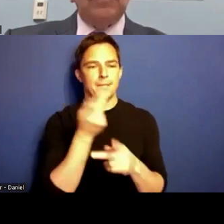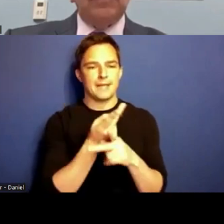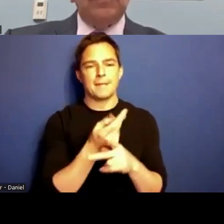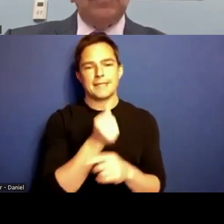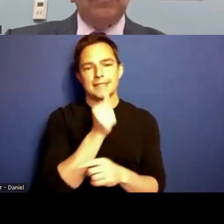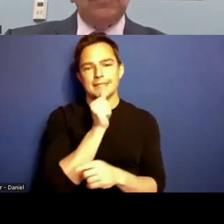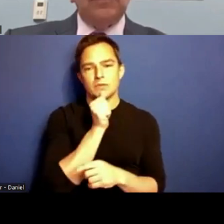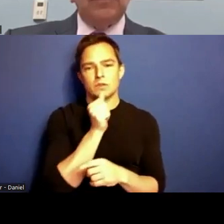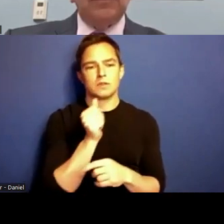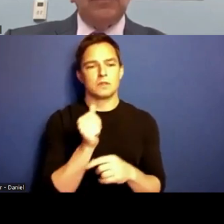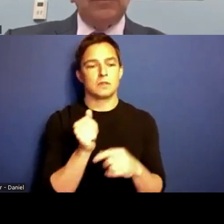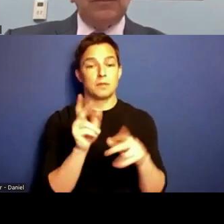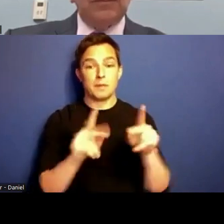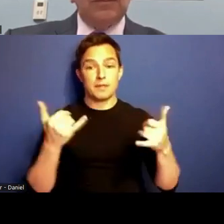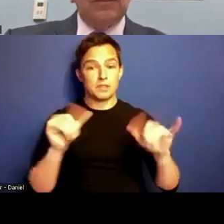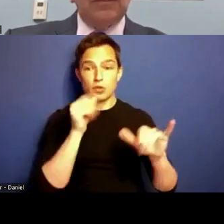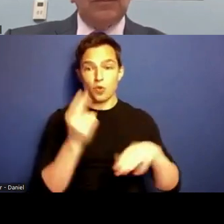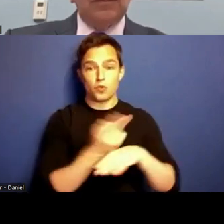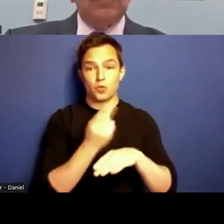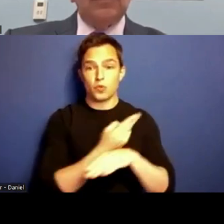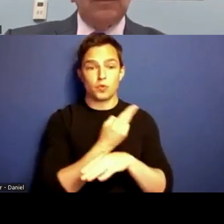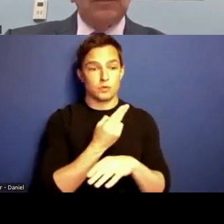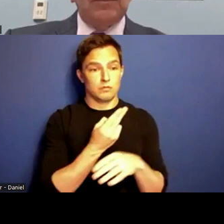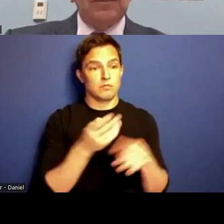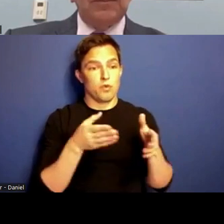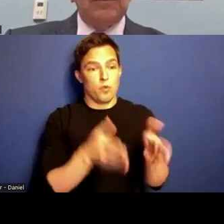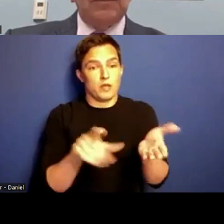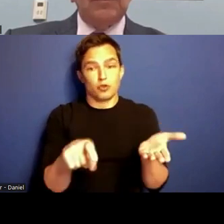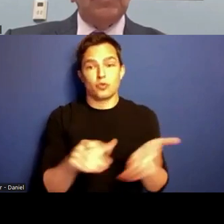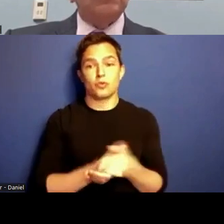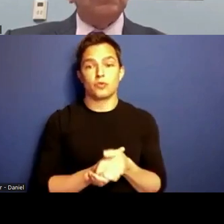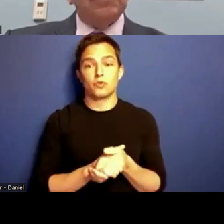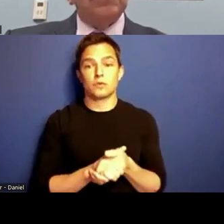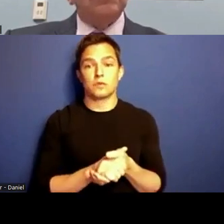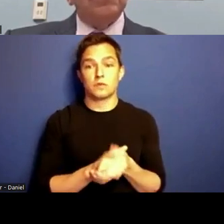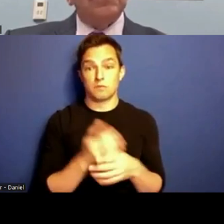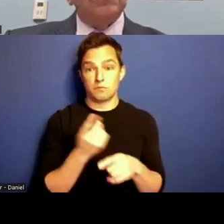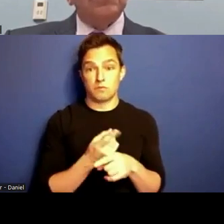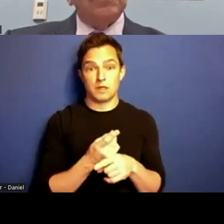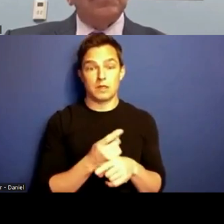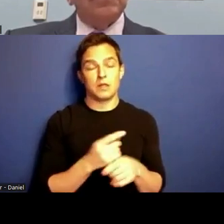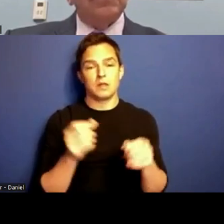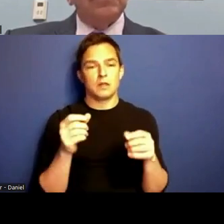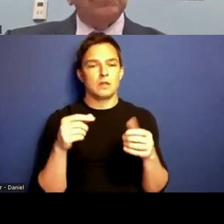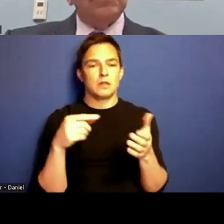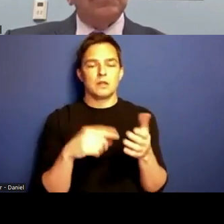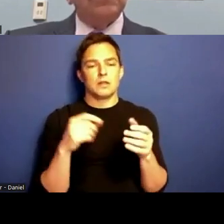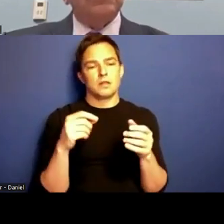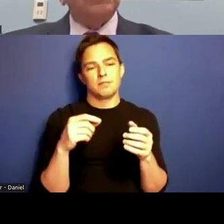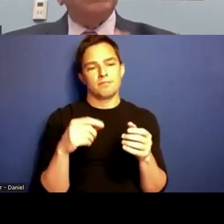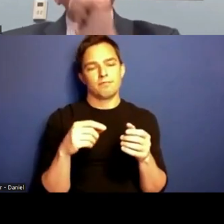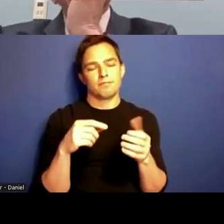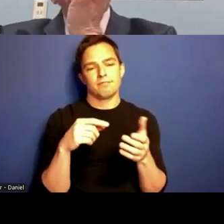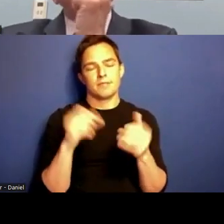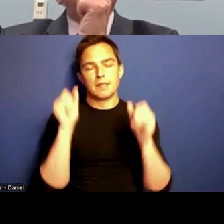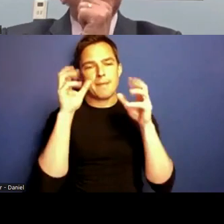people still don't utilize the way they should, right? And it just amazed